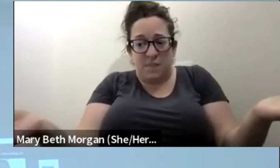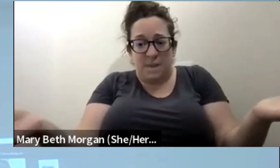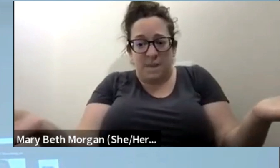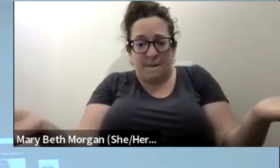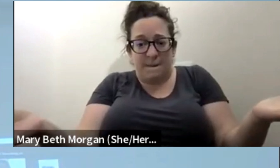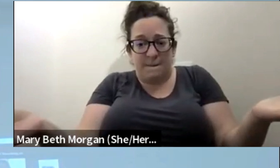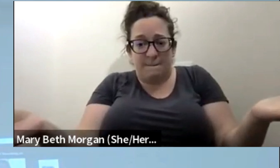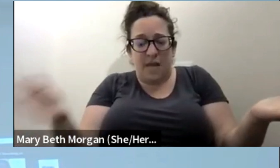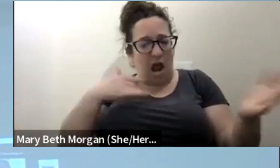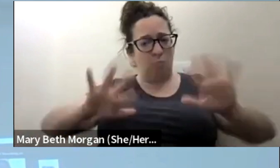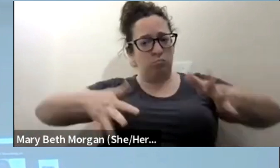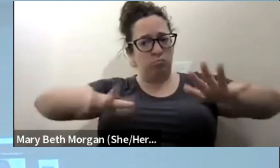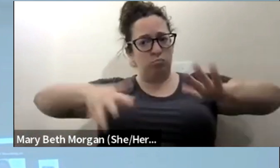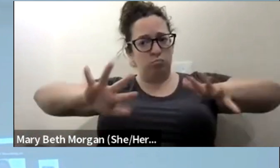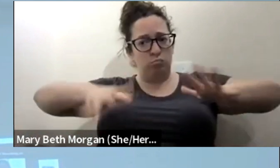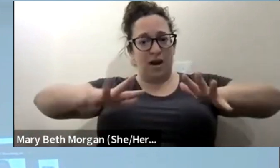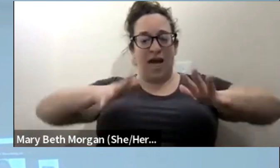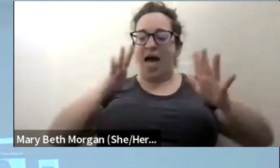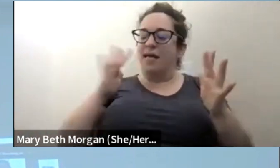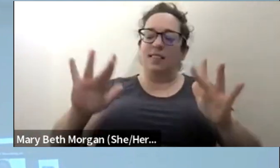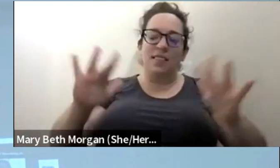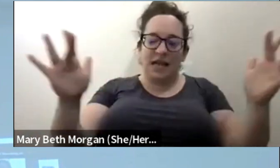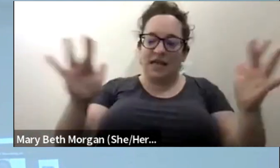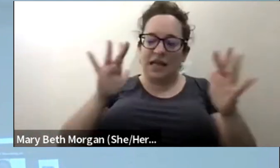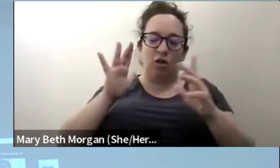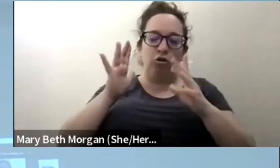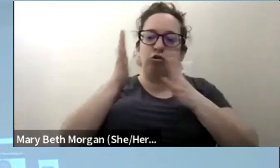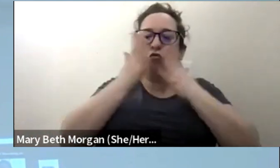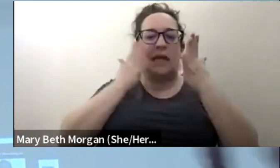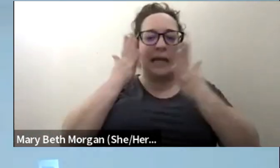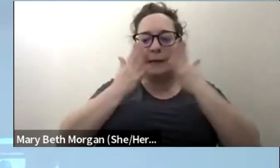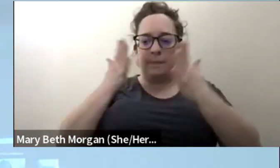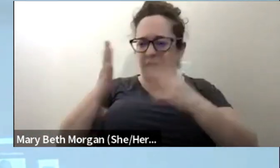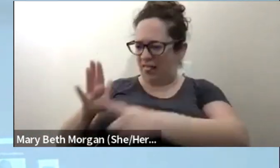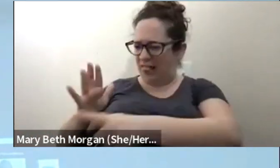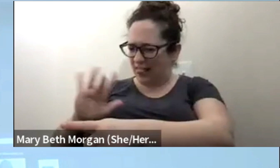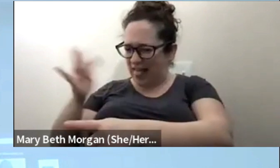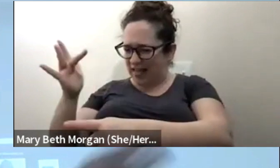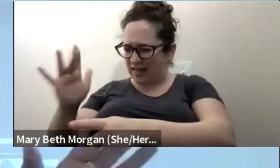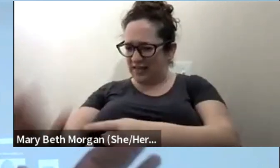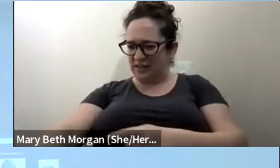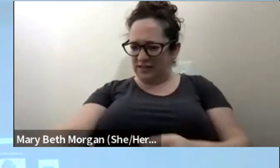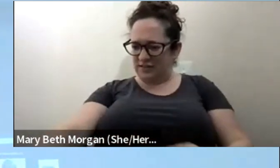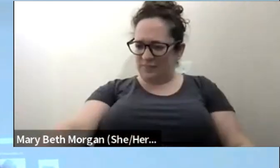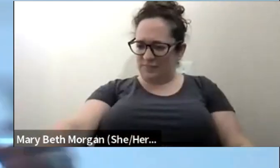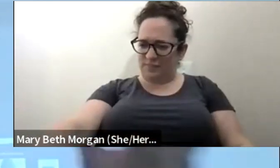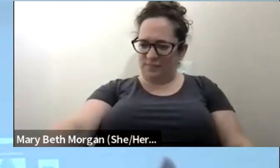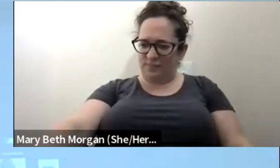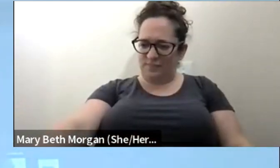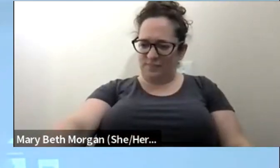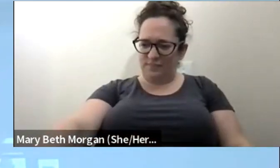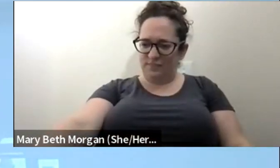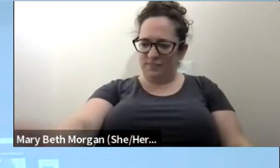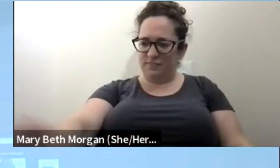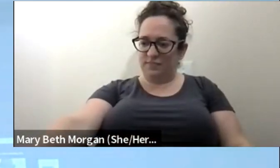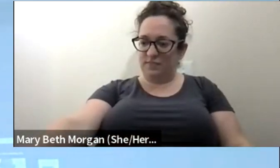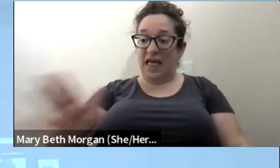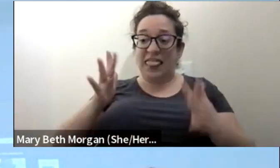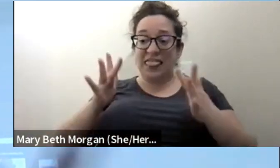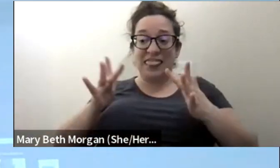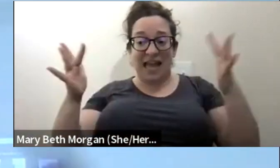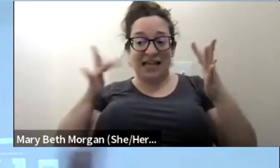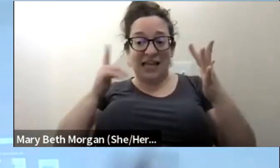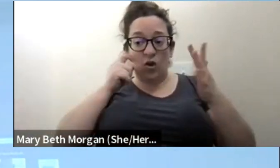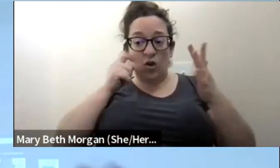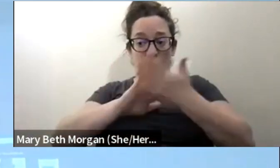work. But I'm pretty confident about that. And then, lightning creams is a whole issue for Black people,